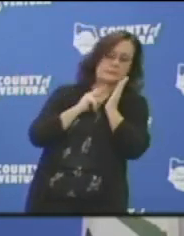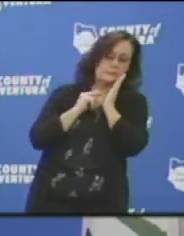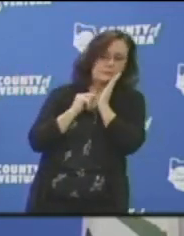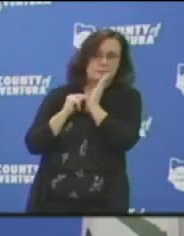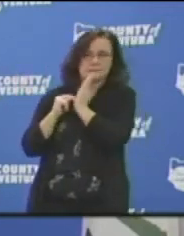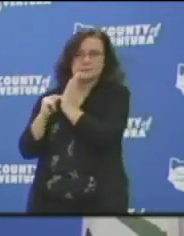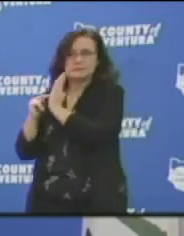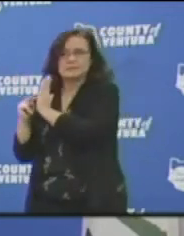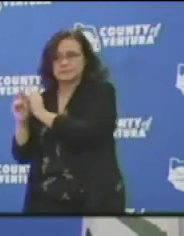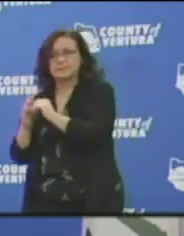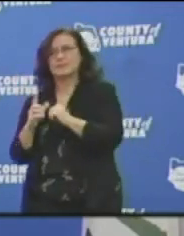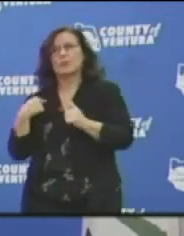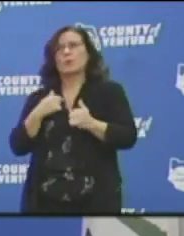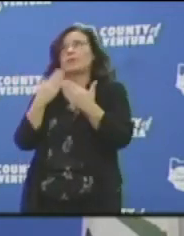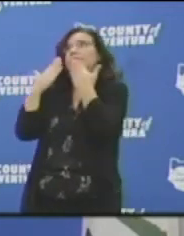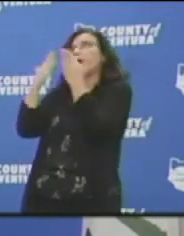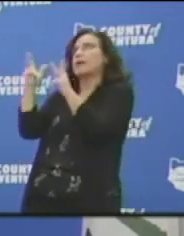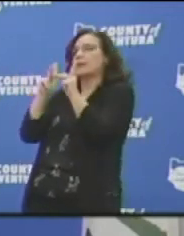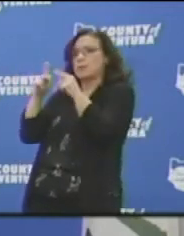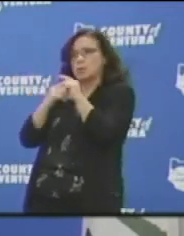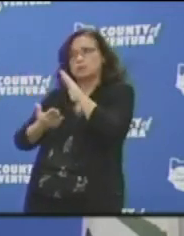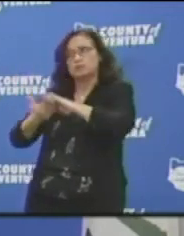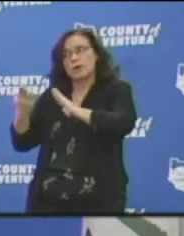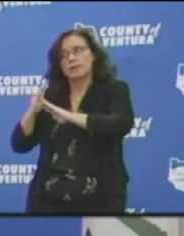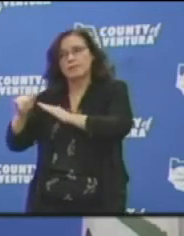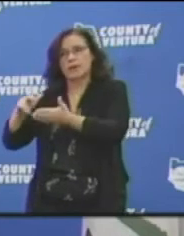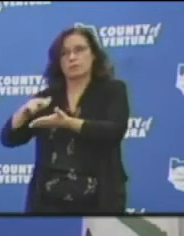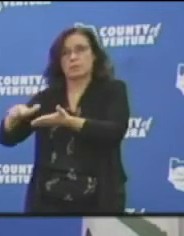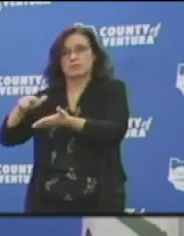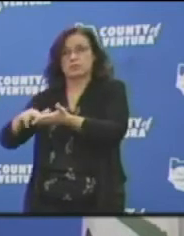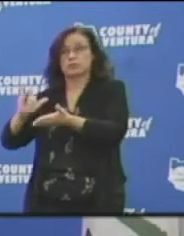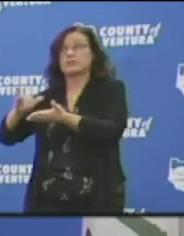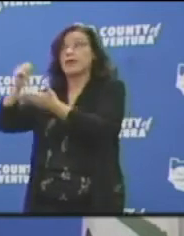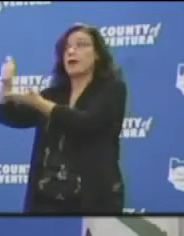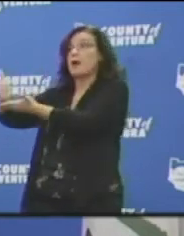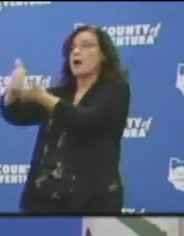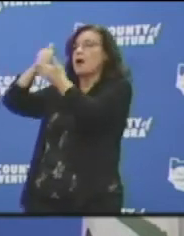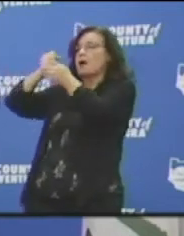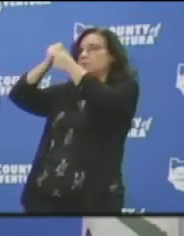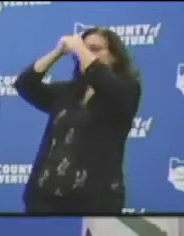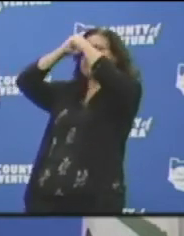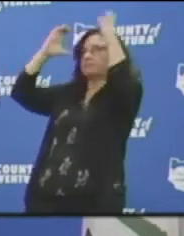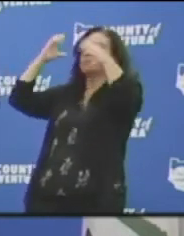to do that research and help us take better care of you.